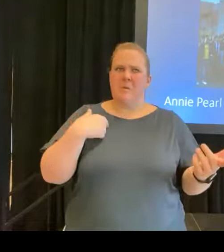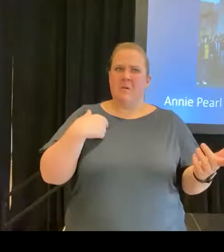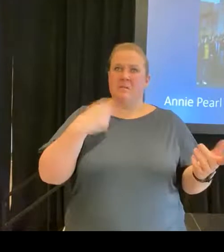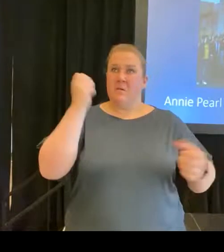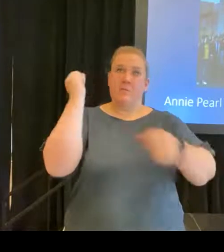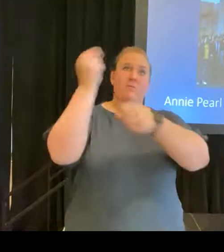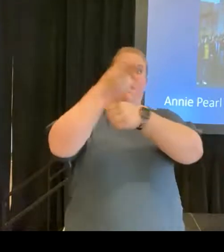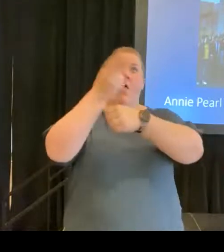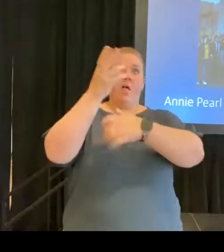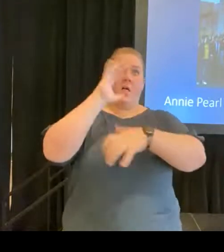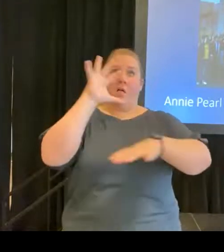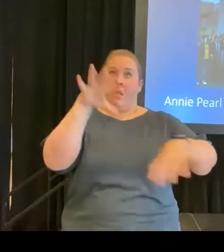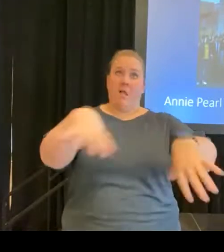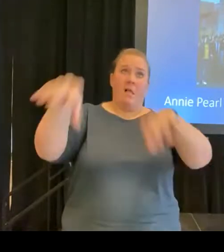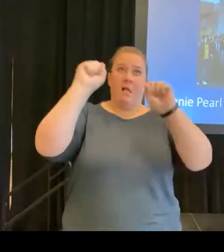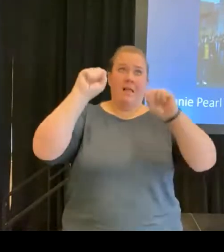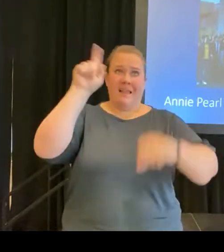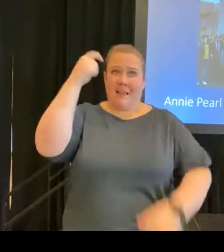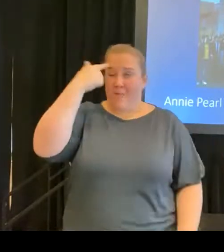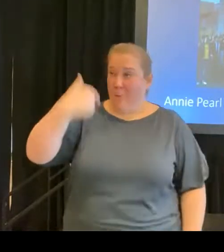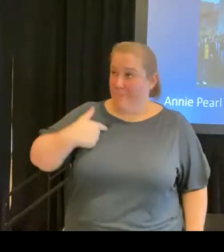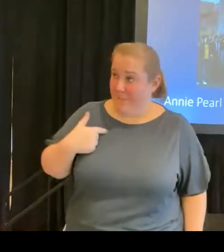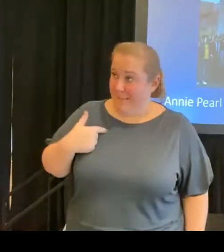government? Me?